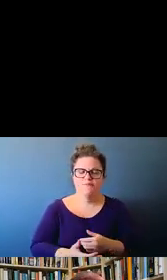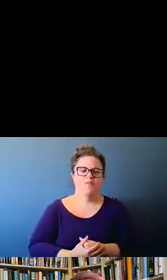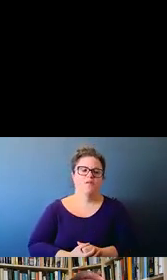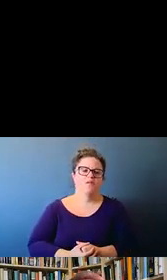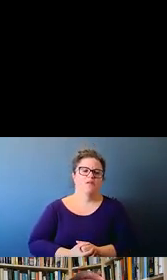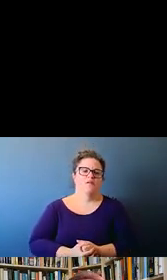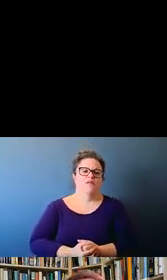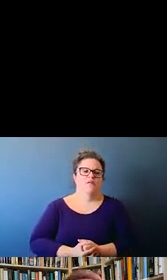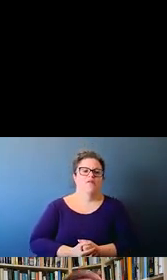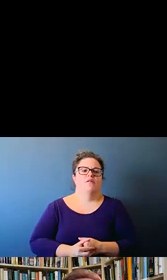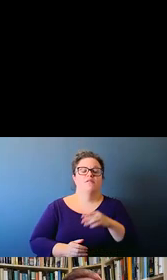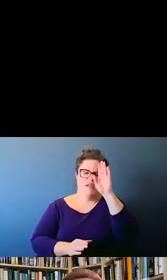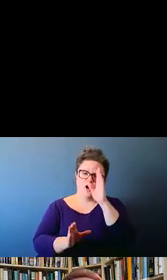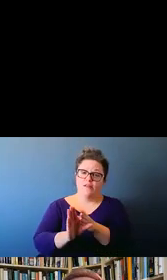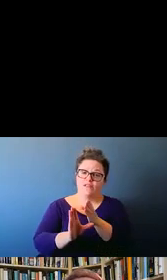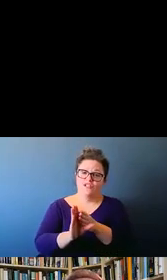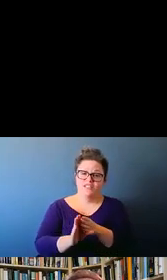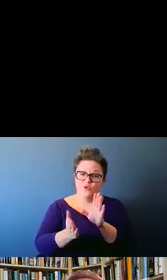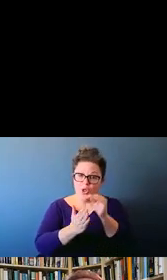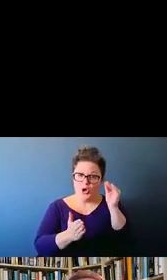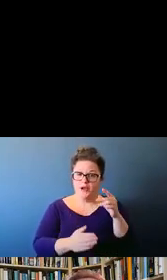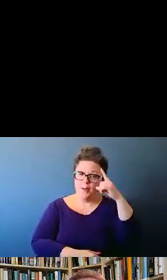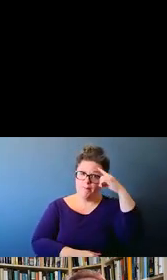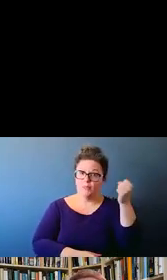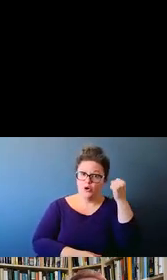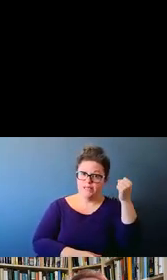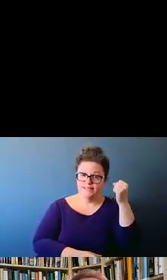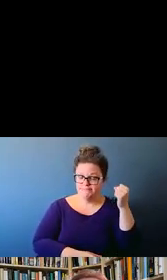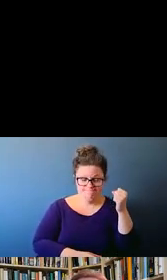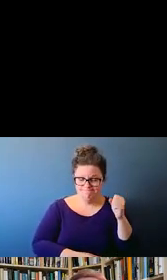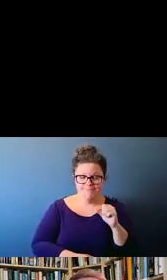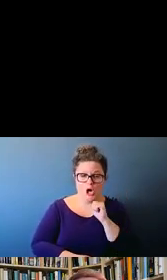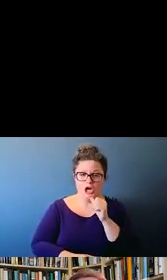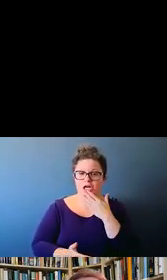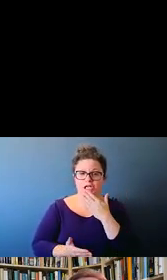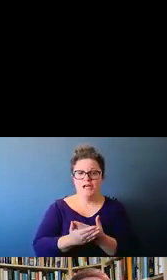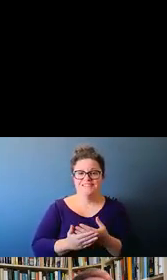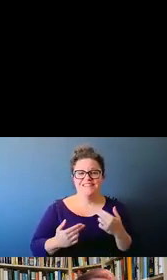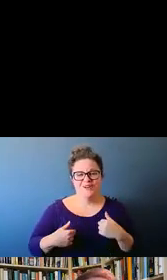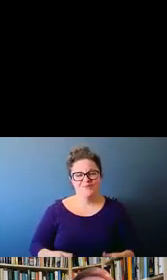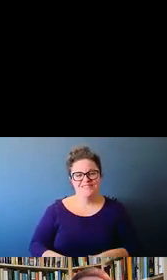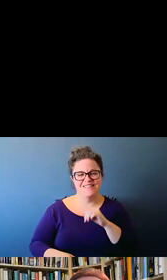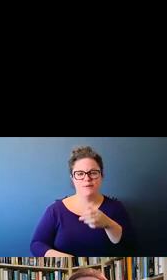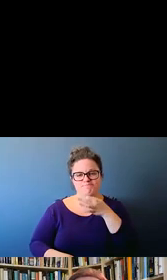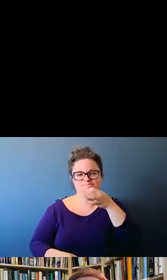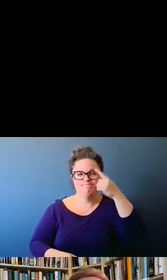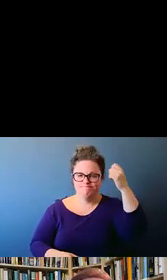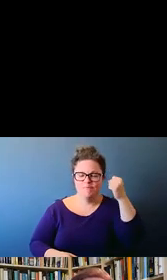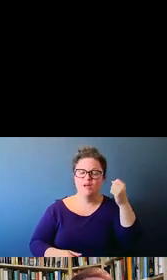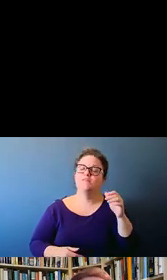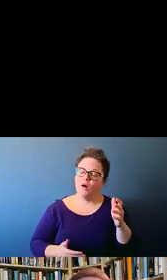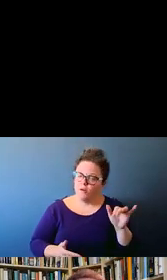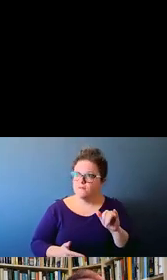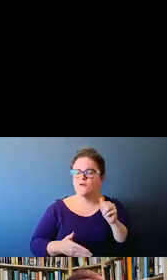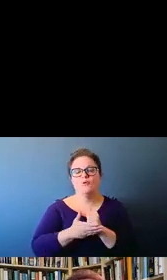about how faulty your memory is. And you can also learn about how to help other people deal with